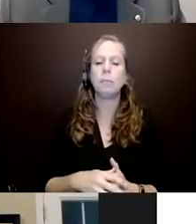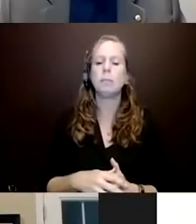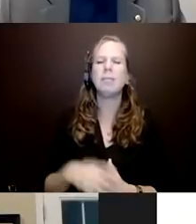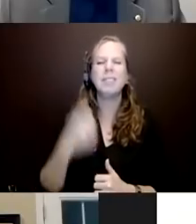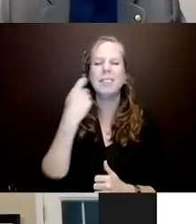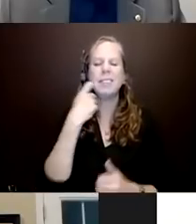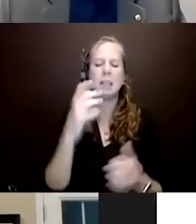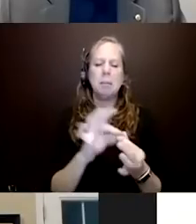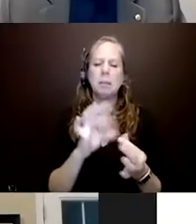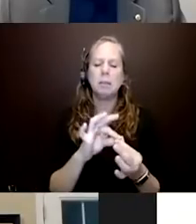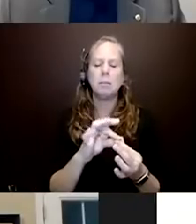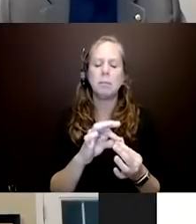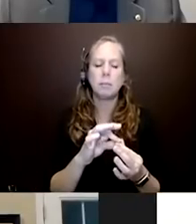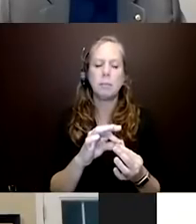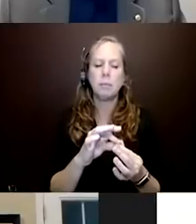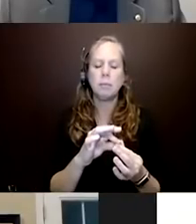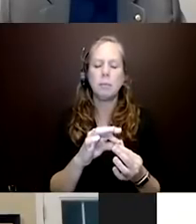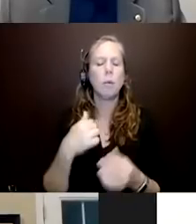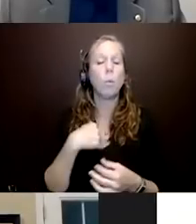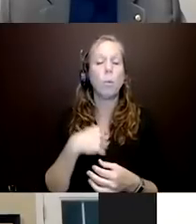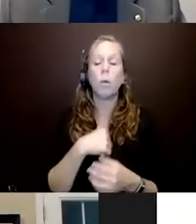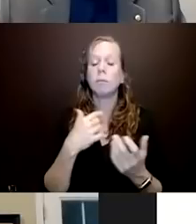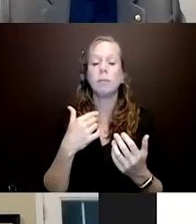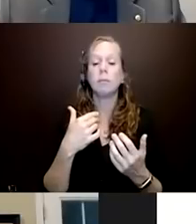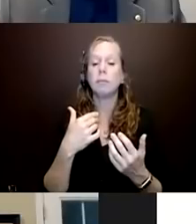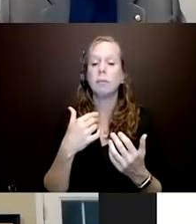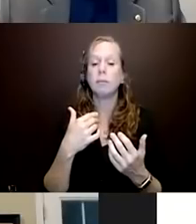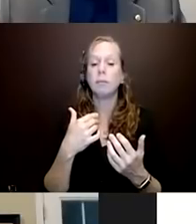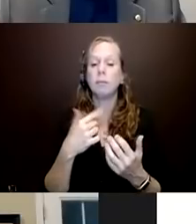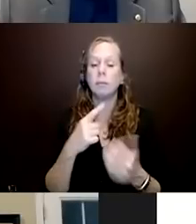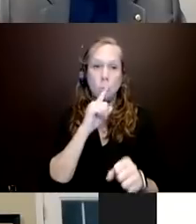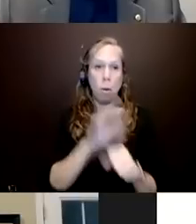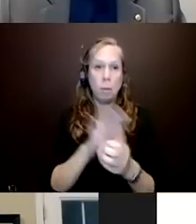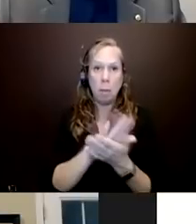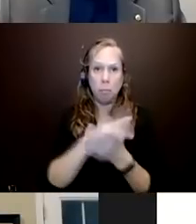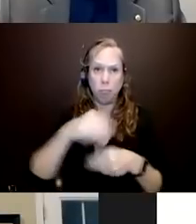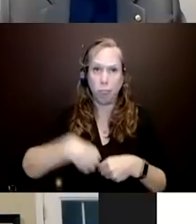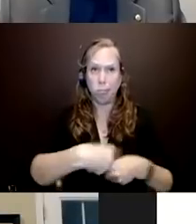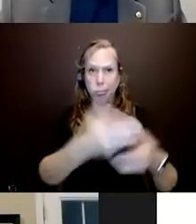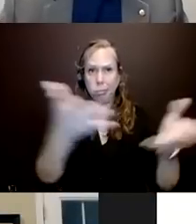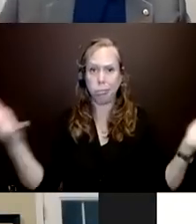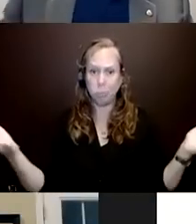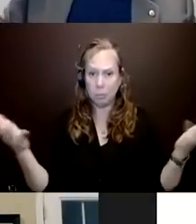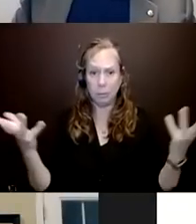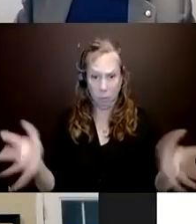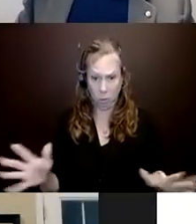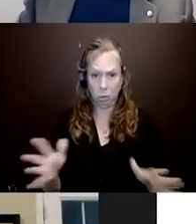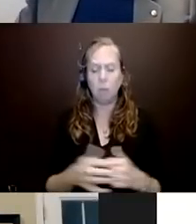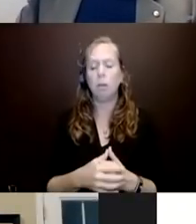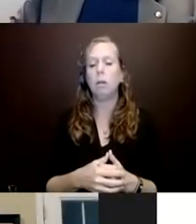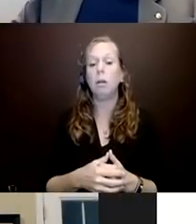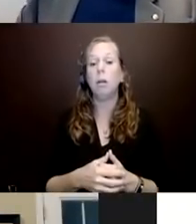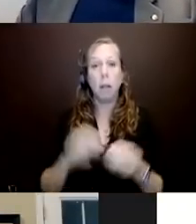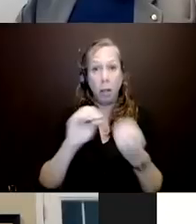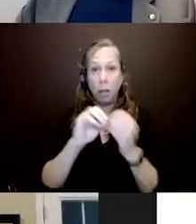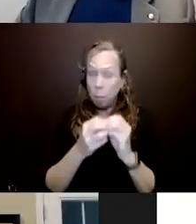this broadcast, we have distributed those commitment sheets, and we will use the numbers that we gather